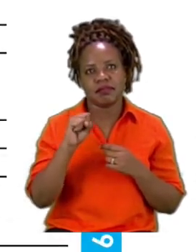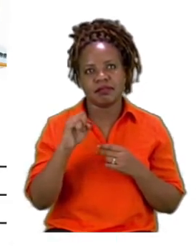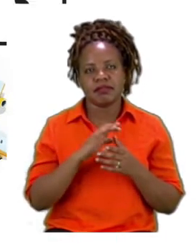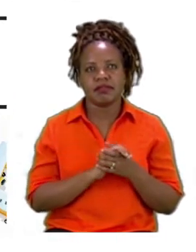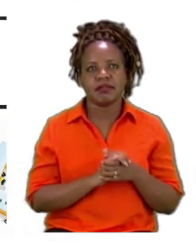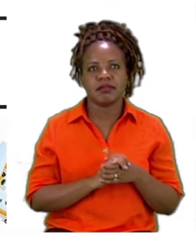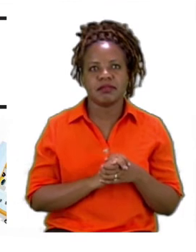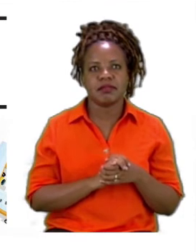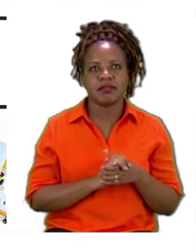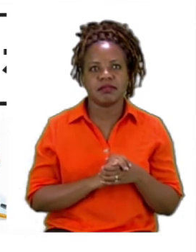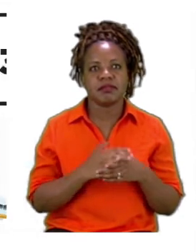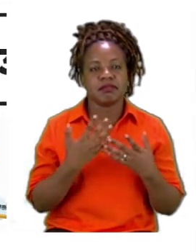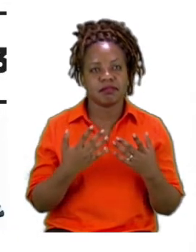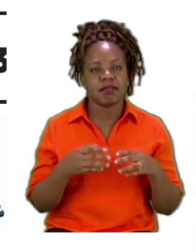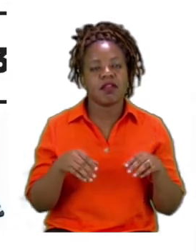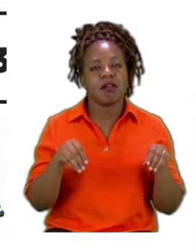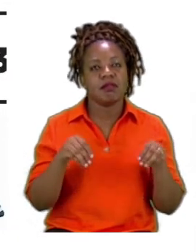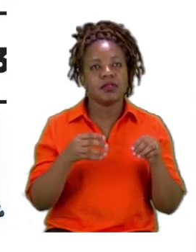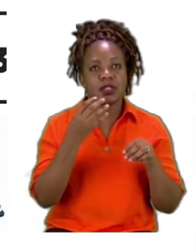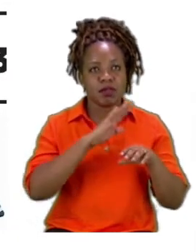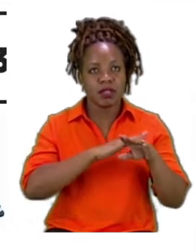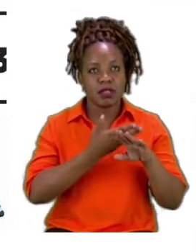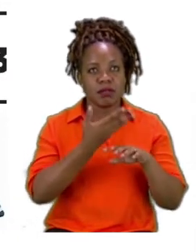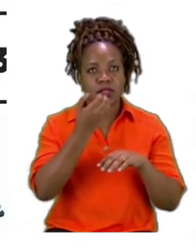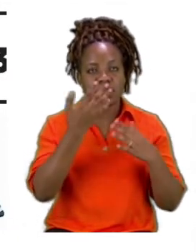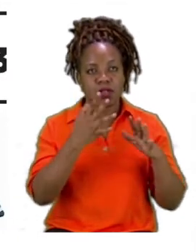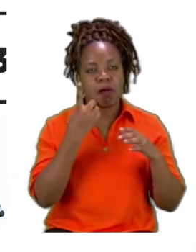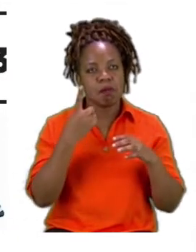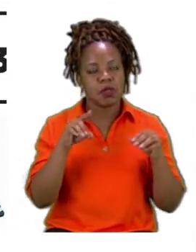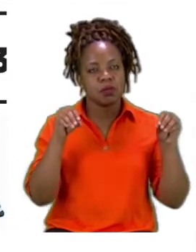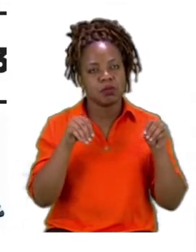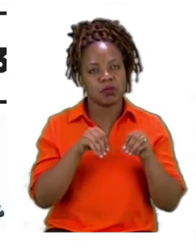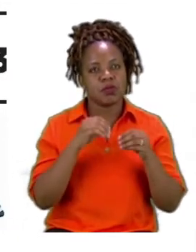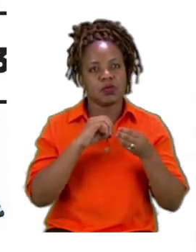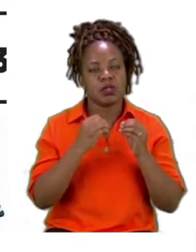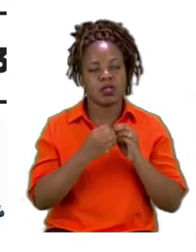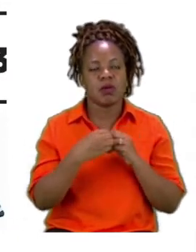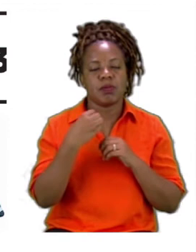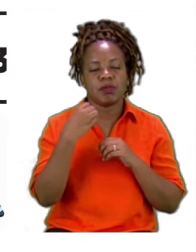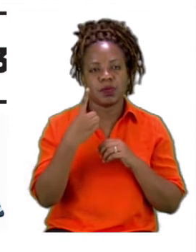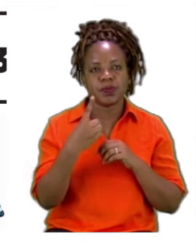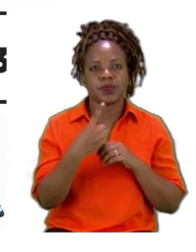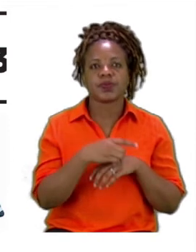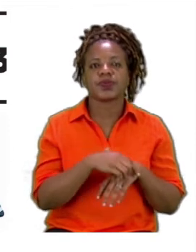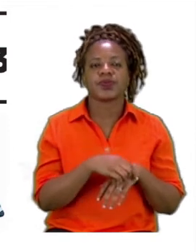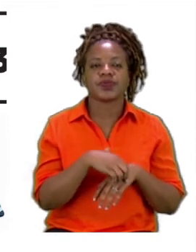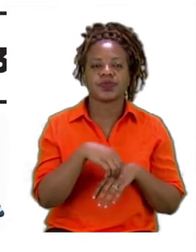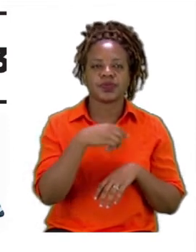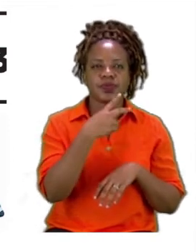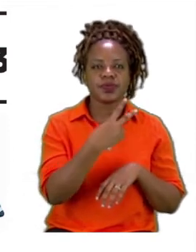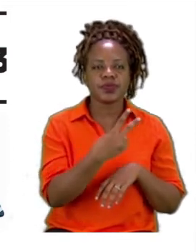do number one together. Now, as you can see, number one says 25